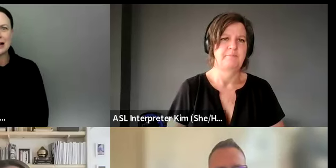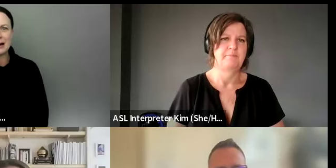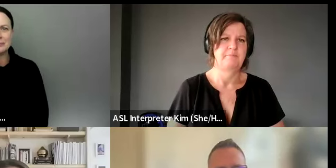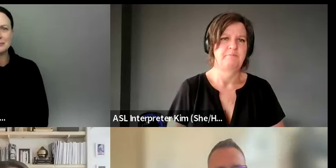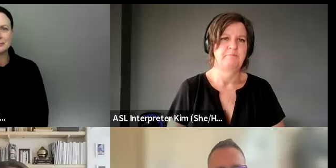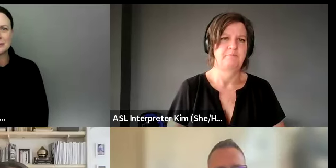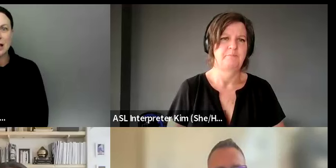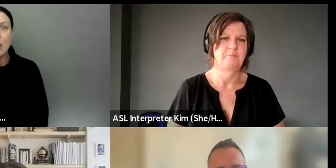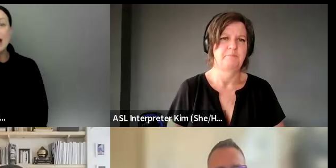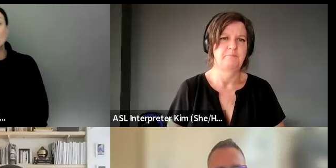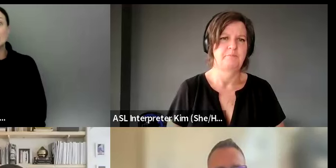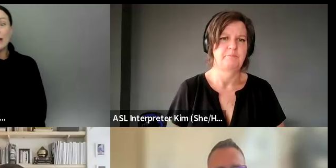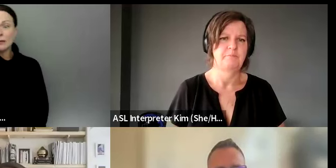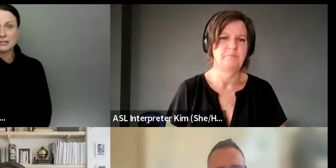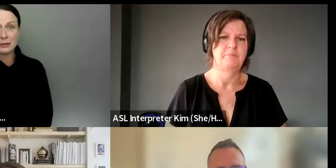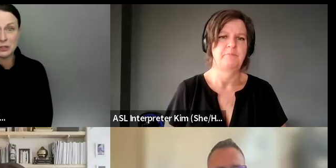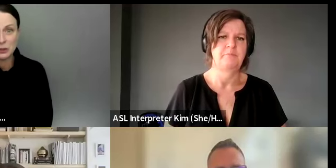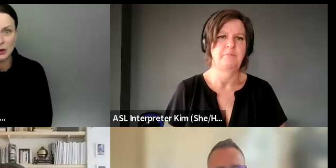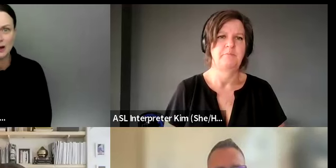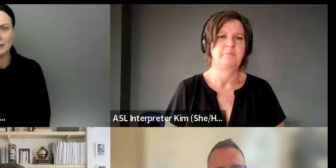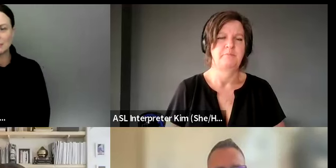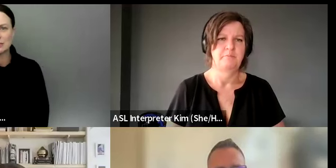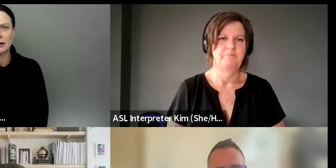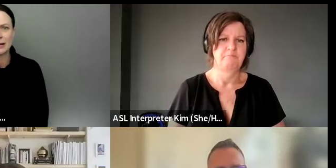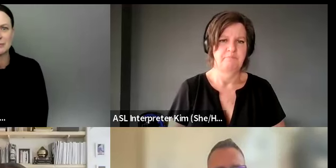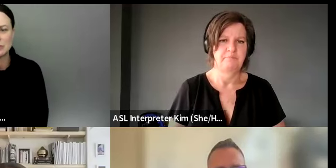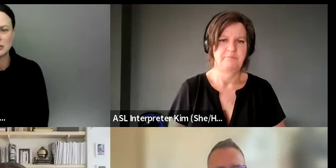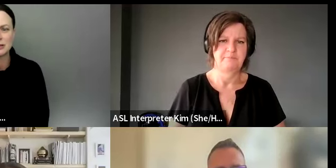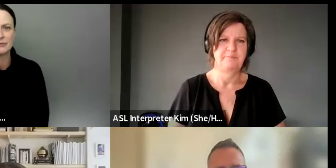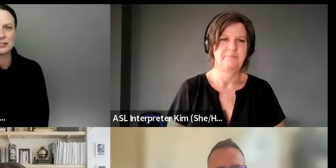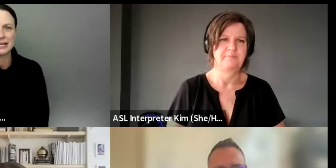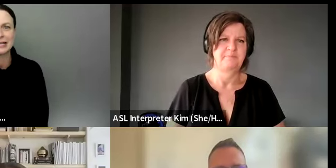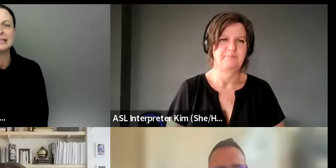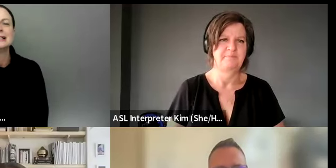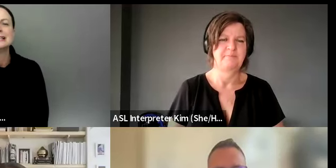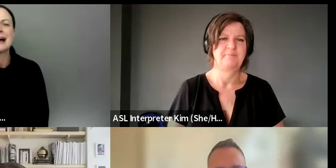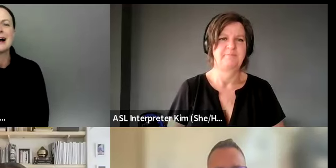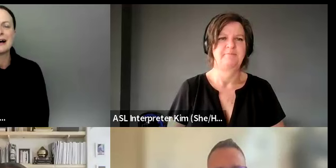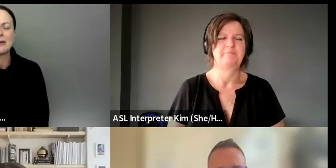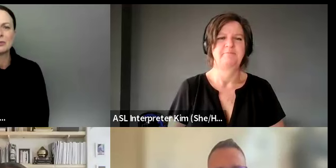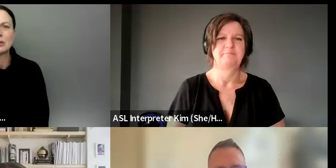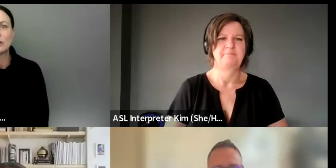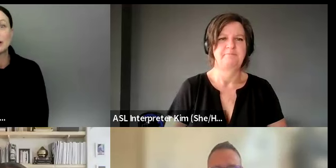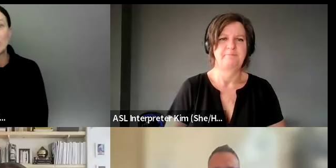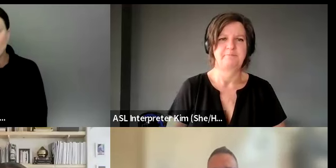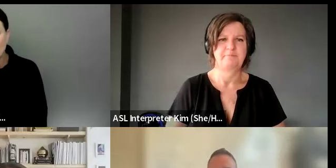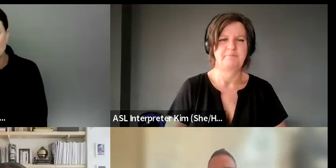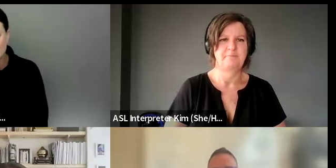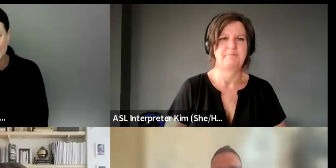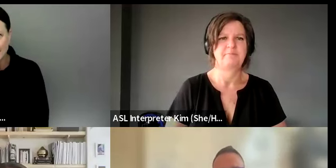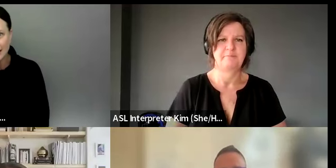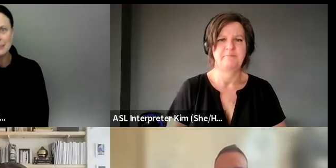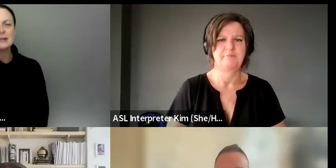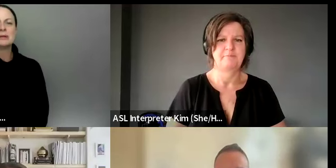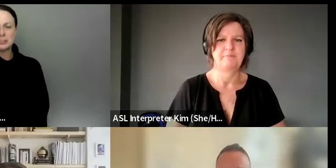And oh, and Emmanuel was there too. I'm sorry, I missed you there for a second. Yeah, you weren't there all week with